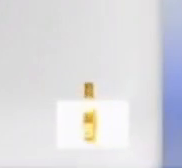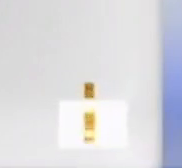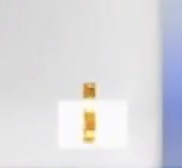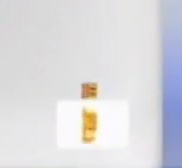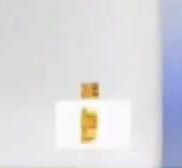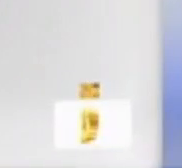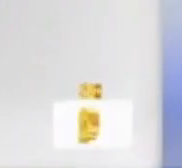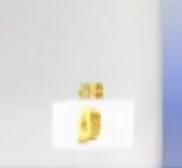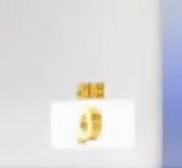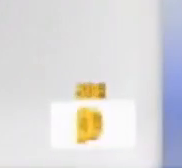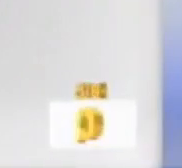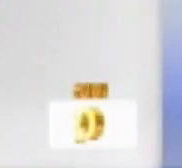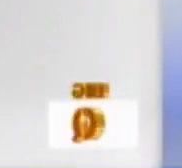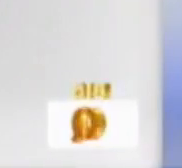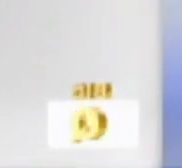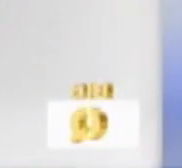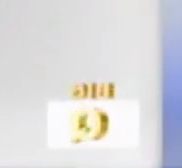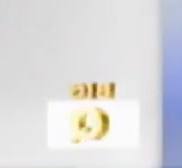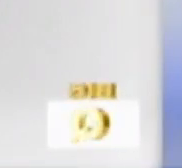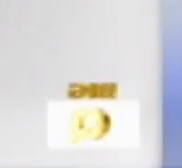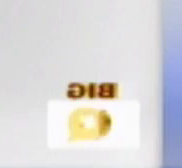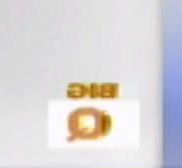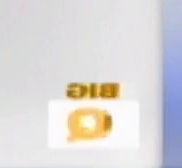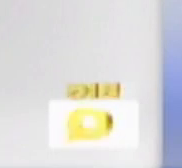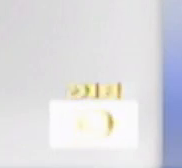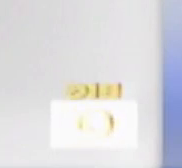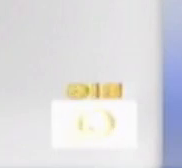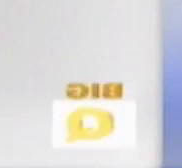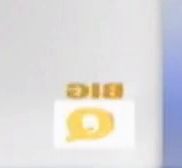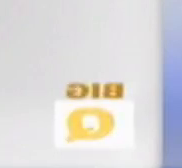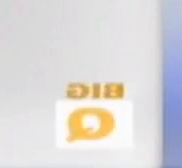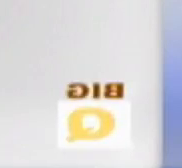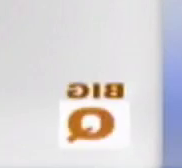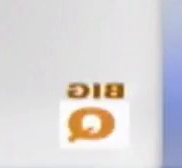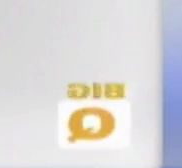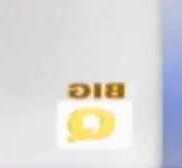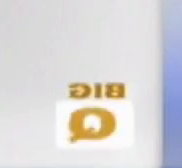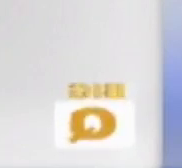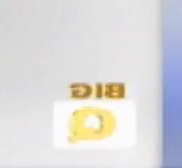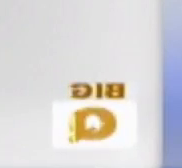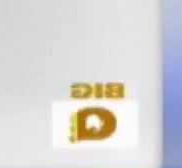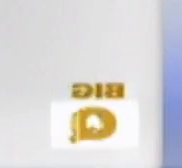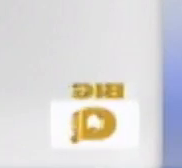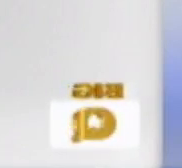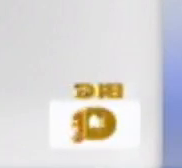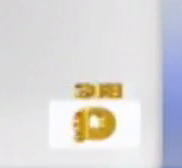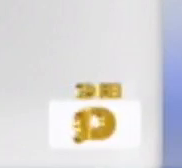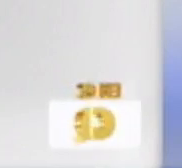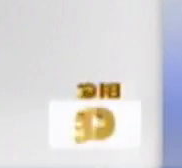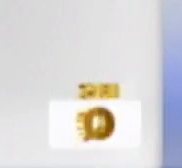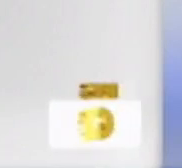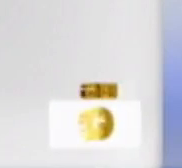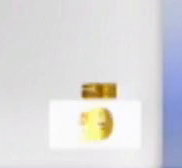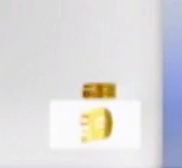of your feedback on Twitter, Matthews Ondoro says, no, the government would have to wait for some time, until at least